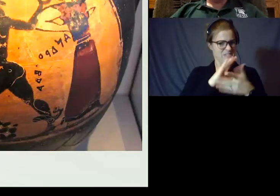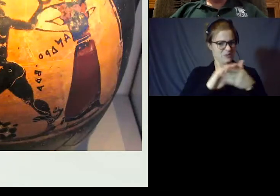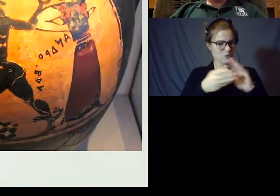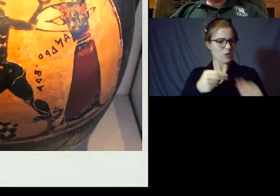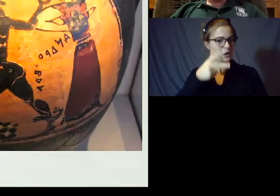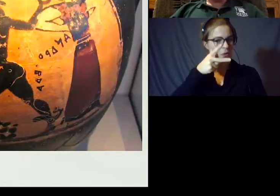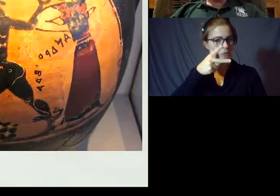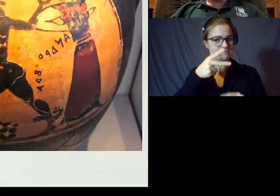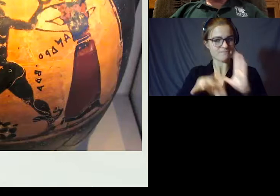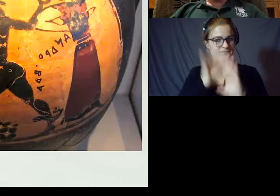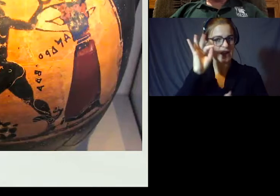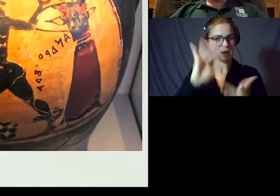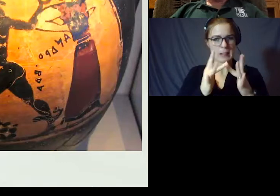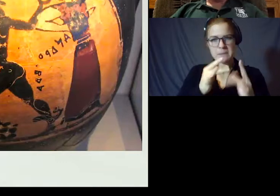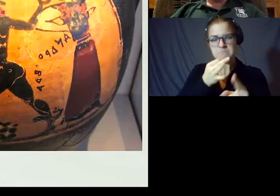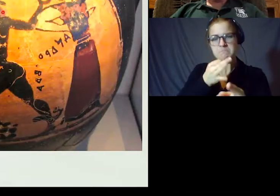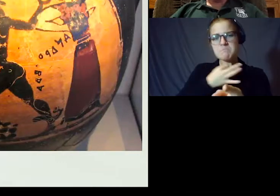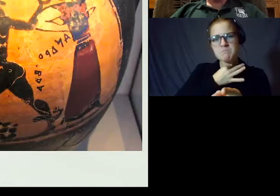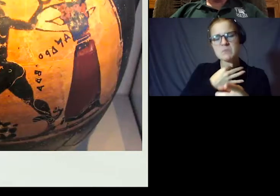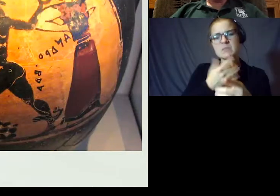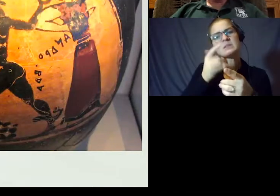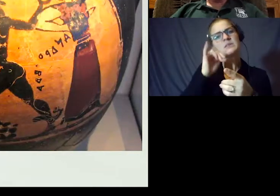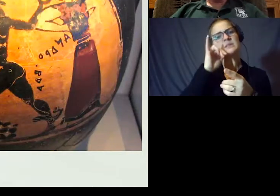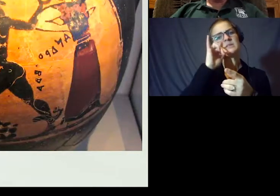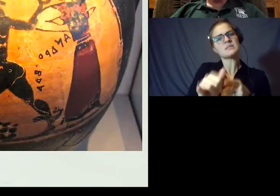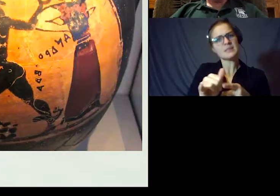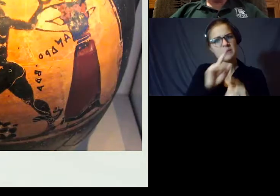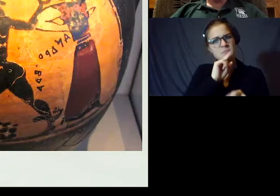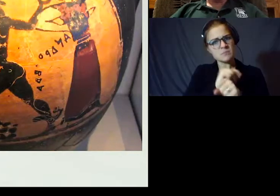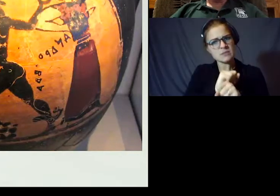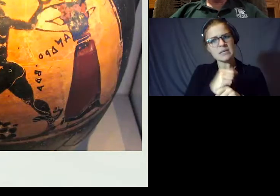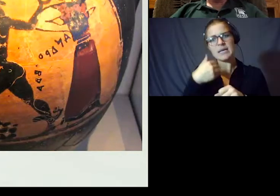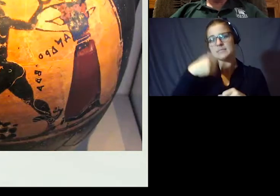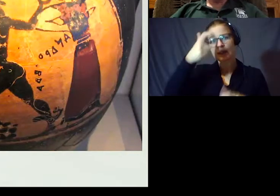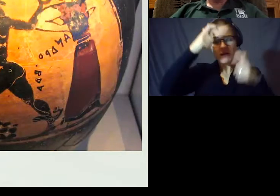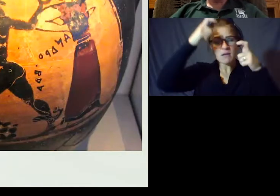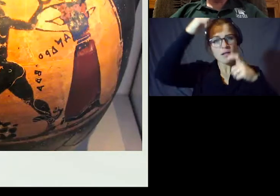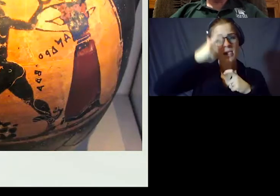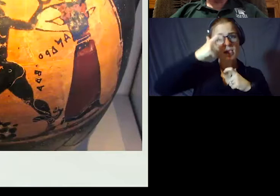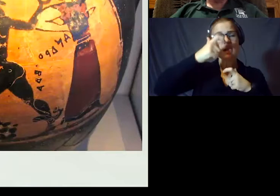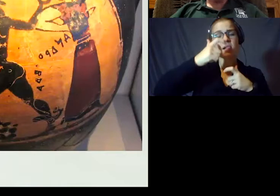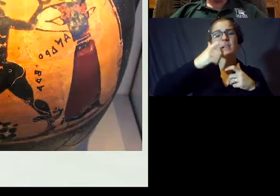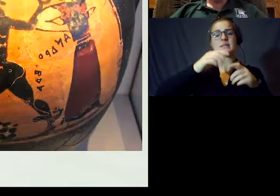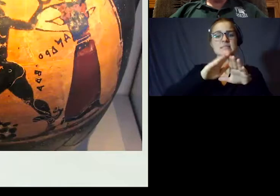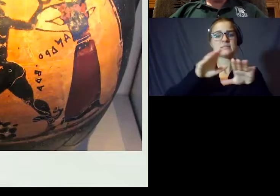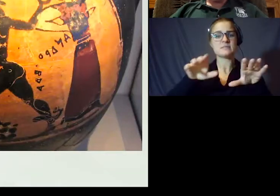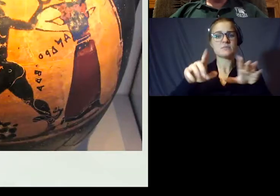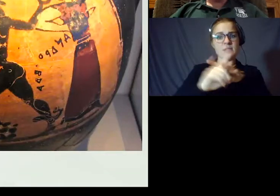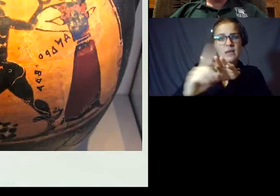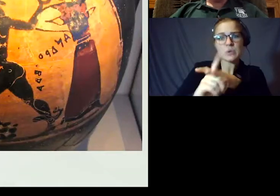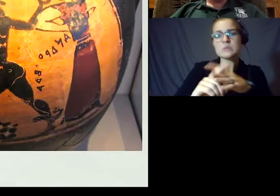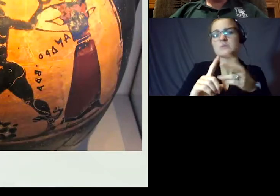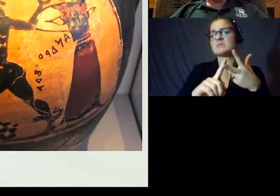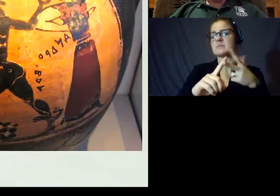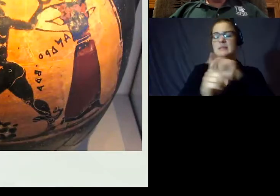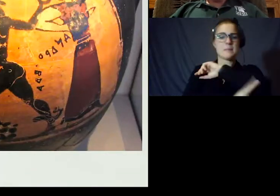because he seems to be, I mean, he's got his helmet and his sandals and he has the bag with the Gorgon's head, but he's actually throwing rocks at the